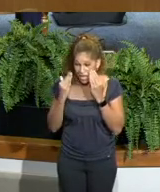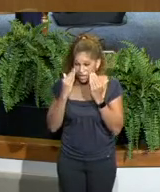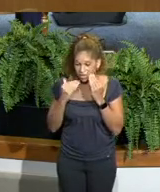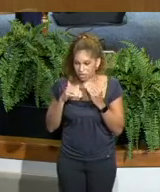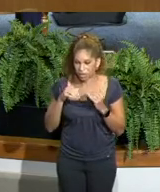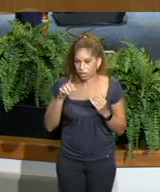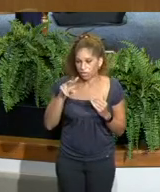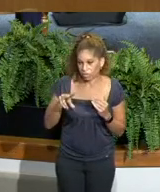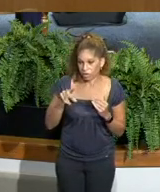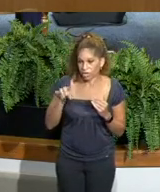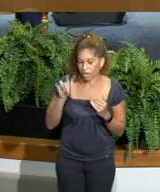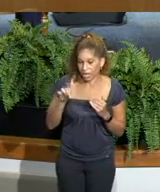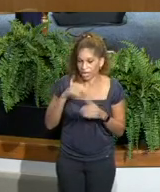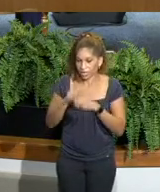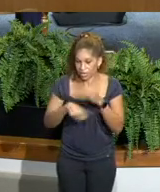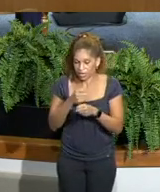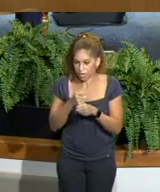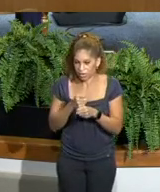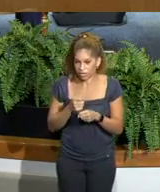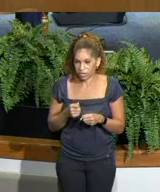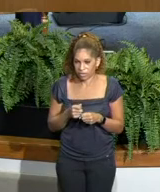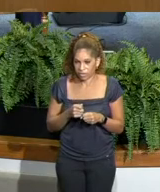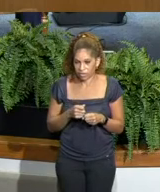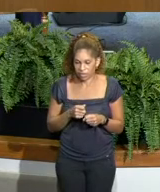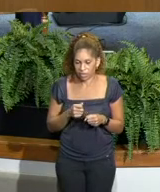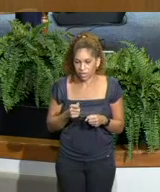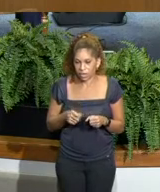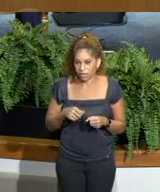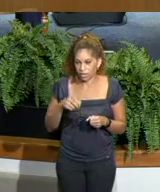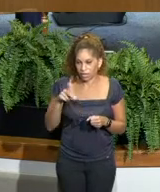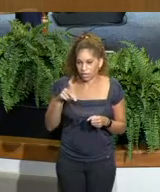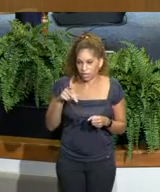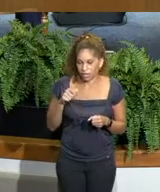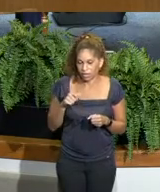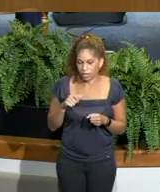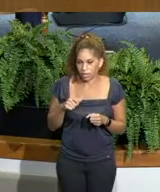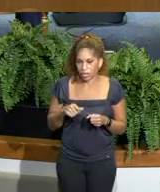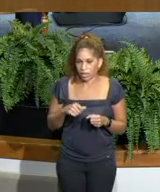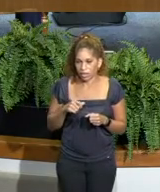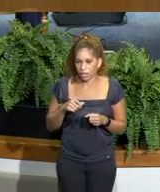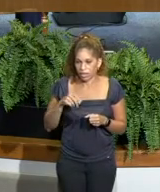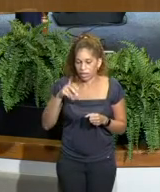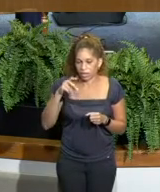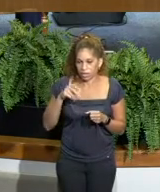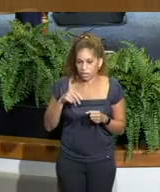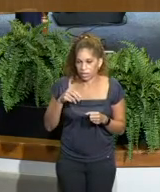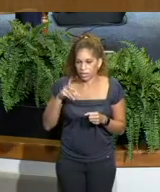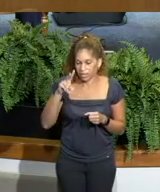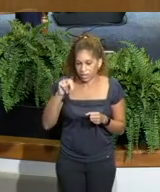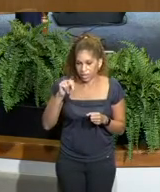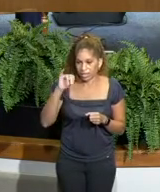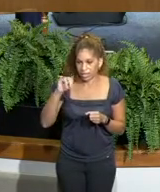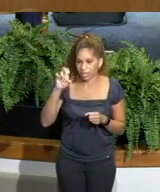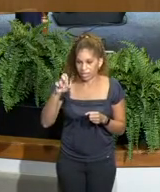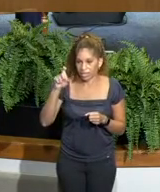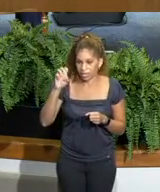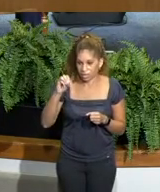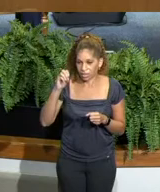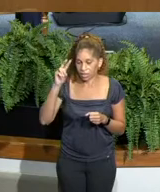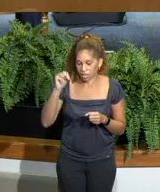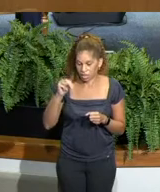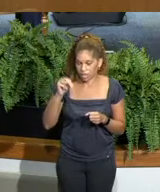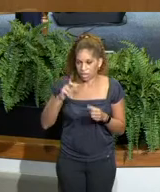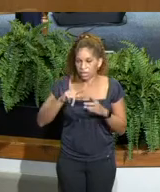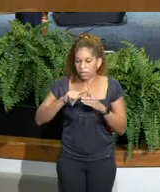Kevin Phillips advised Richard Nixon that his party could win without the Negro vote, but he had to paint the other party as